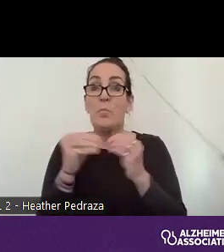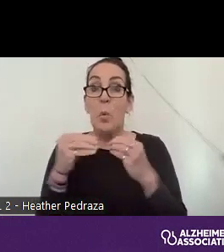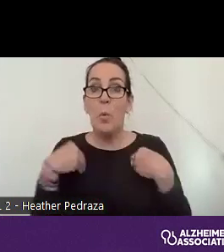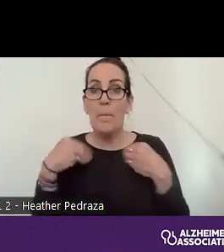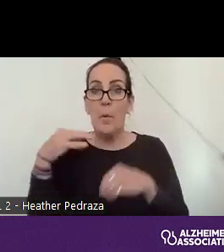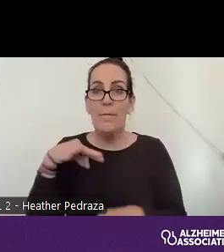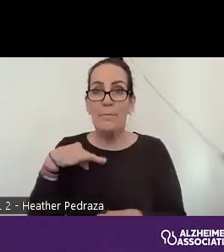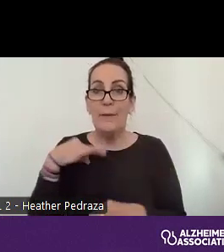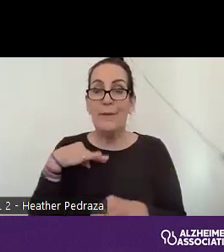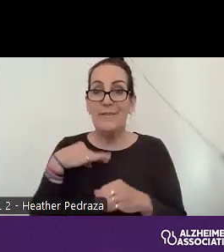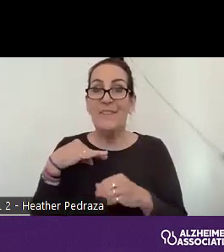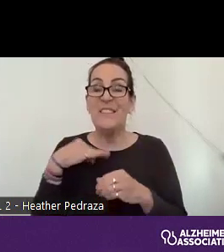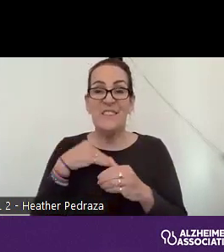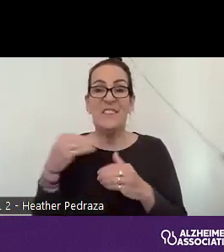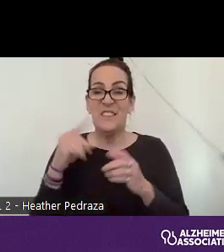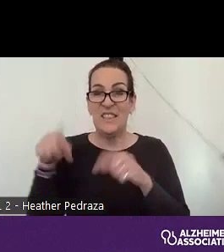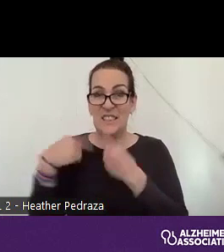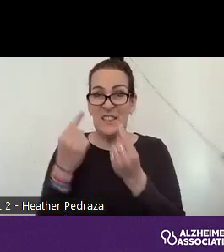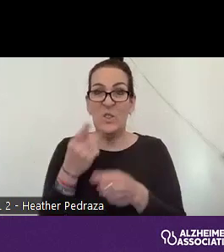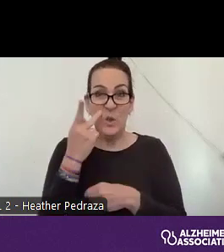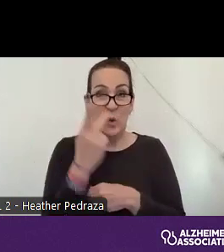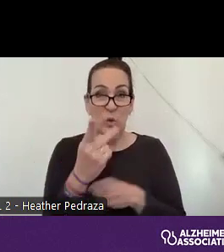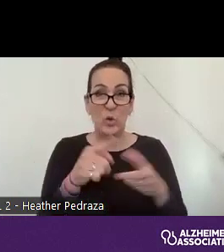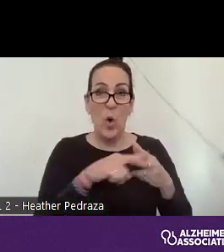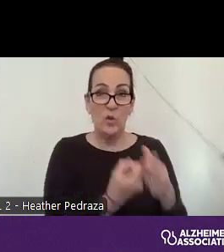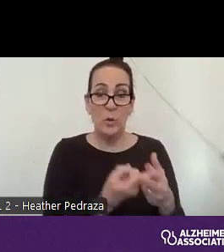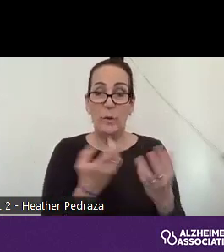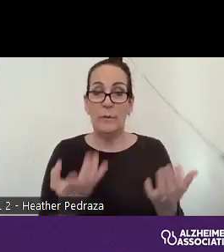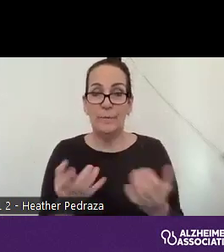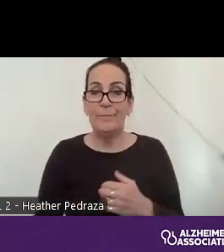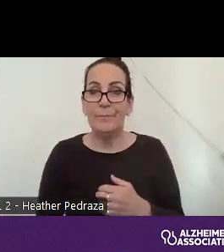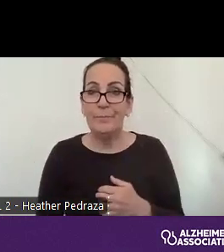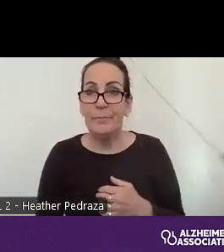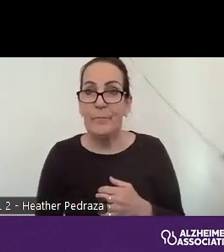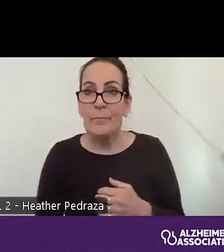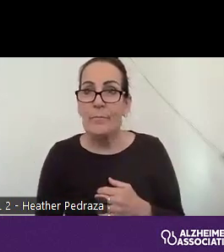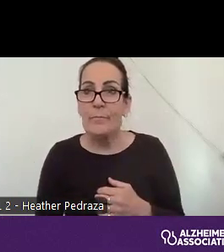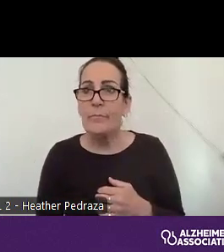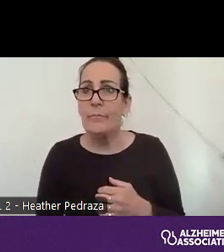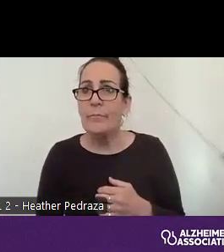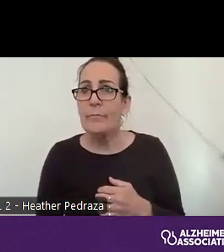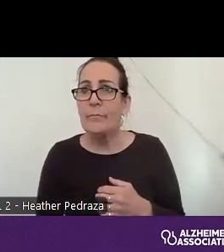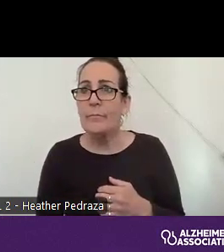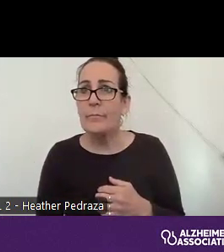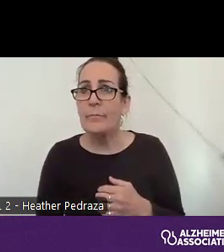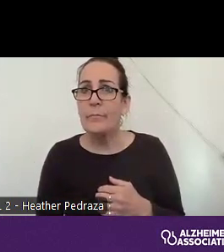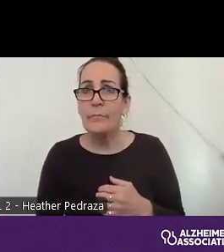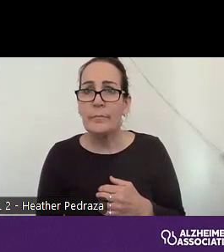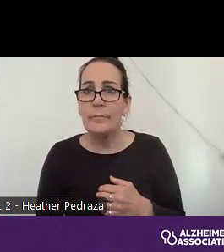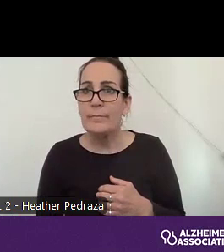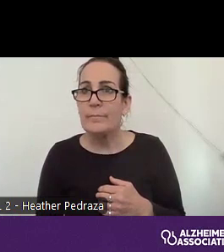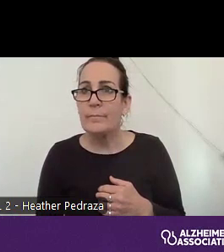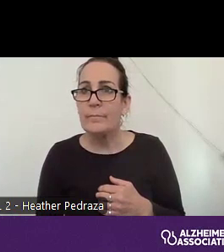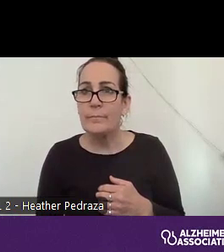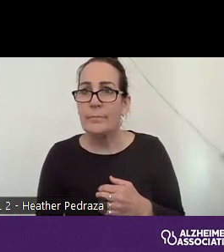that initial study. So even beyond cognitive function, you can see that, and I'm not going to